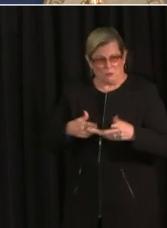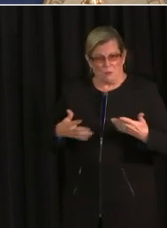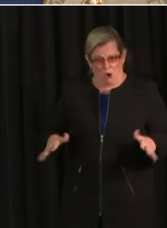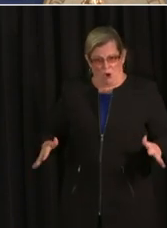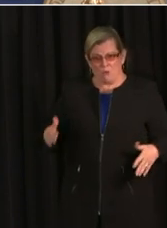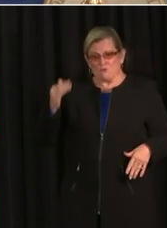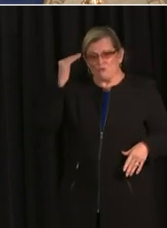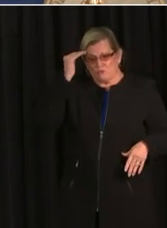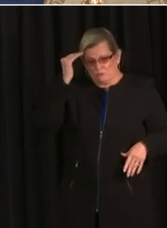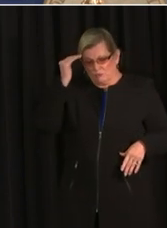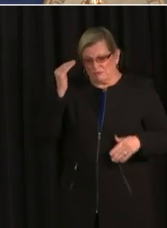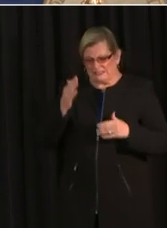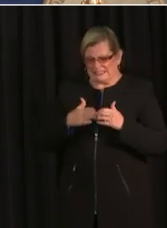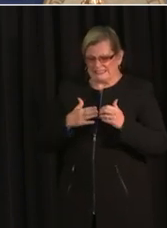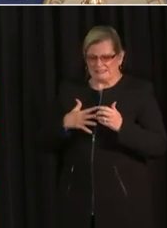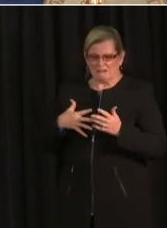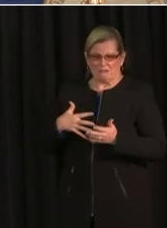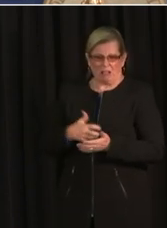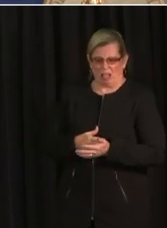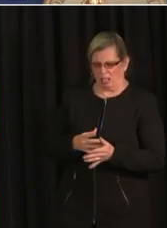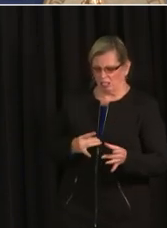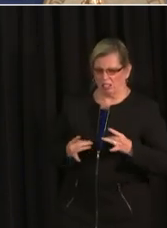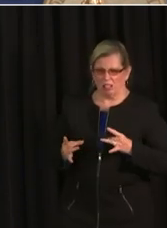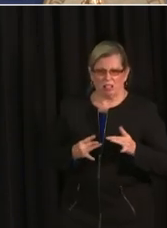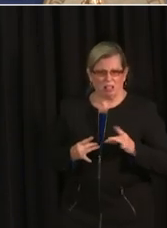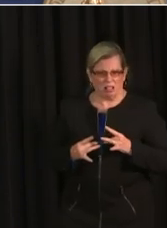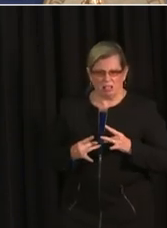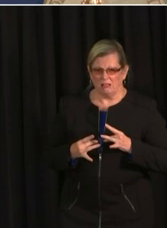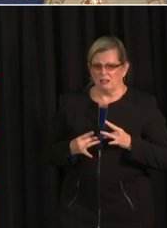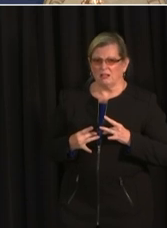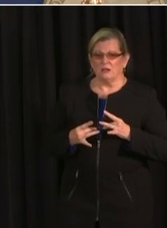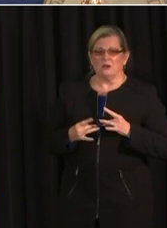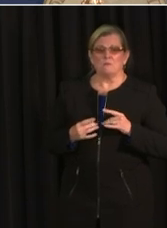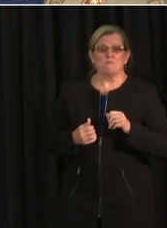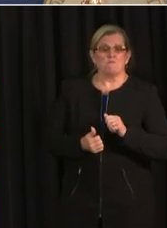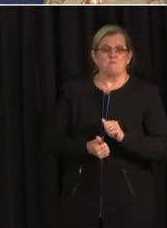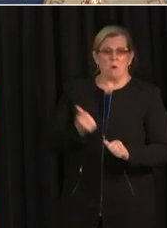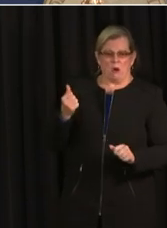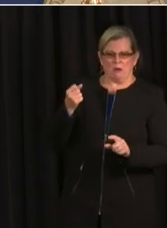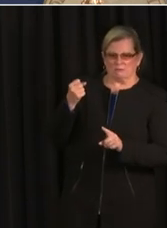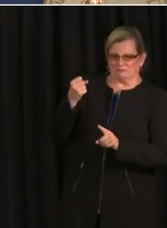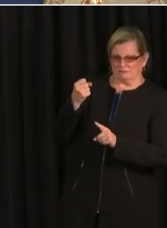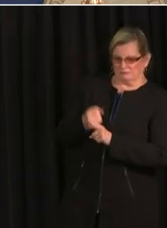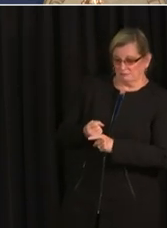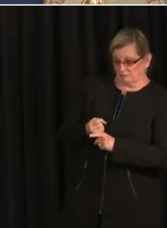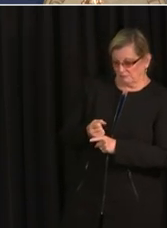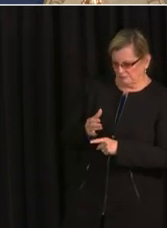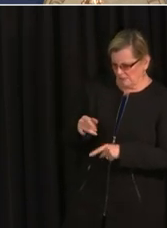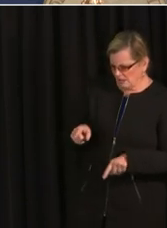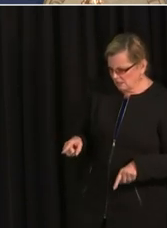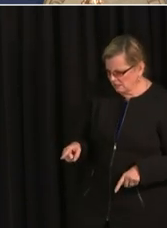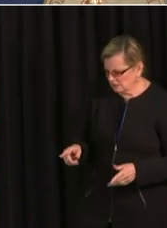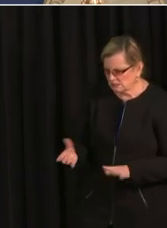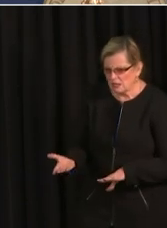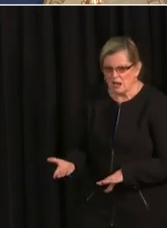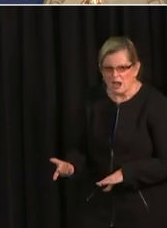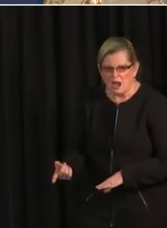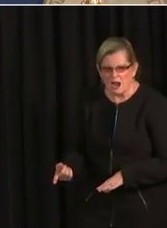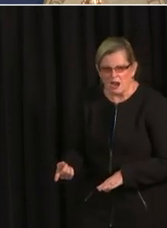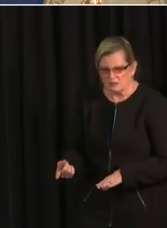vulnerable people in our communities are most impacted by death related to